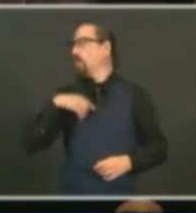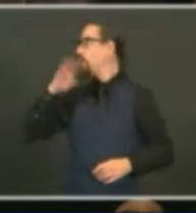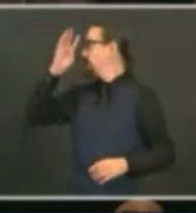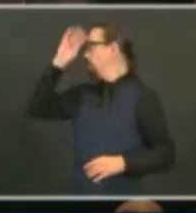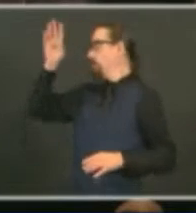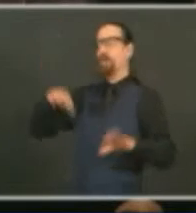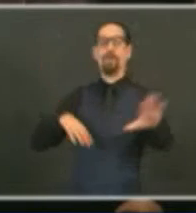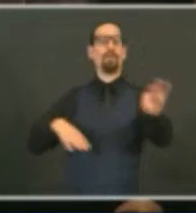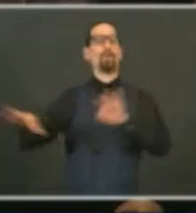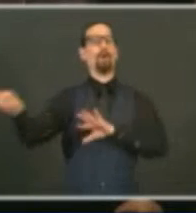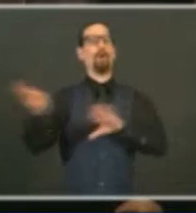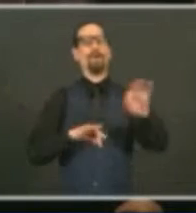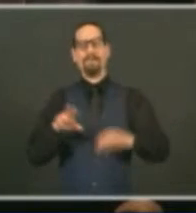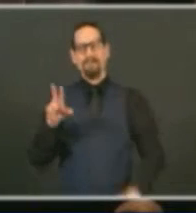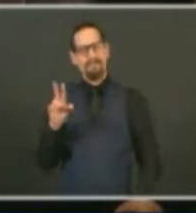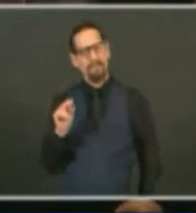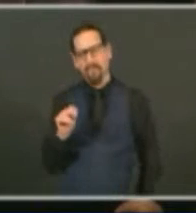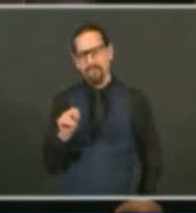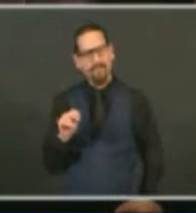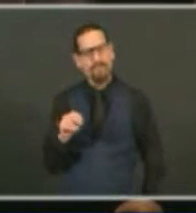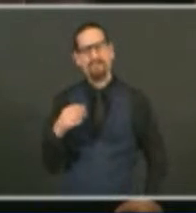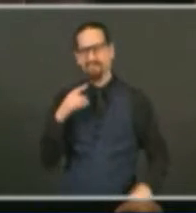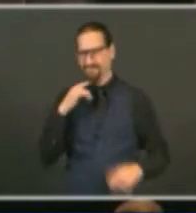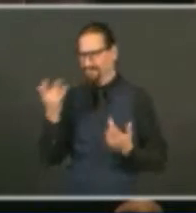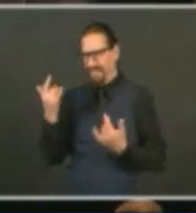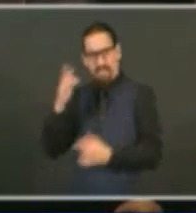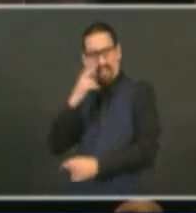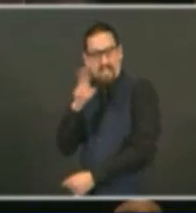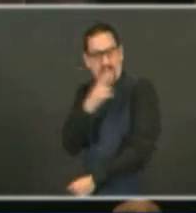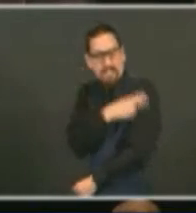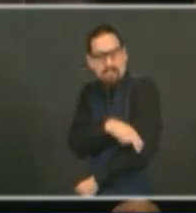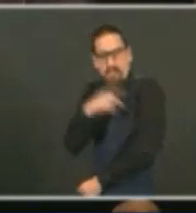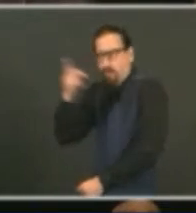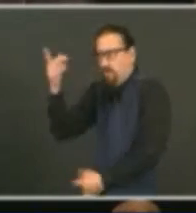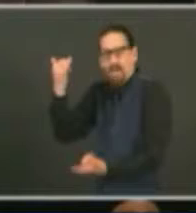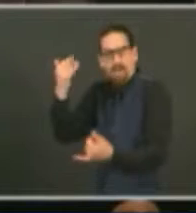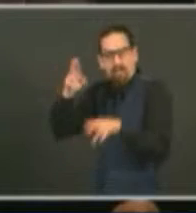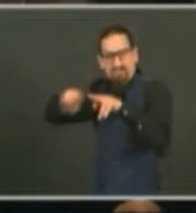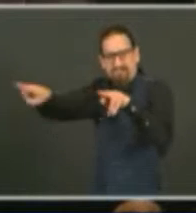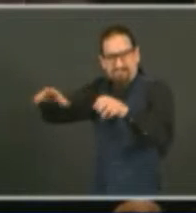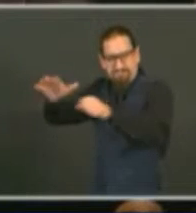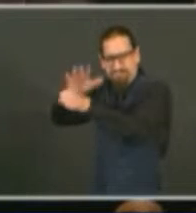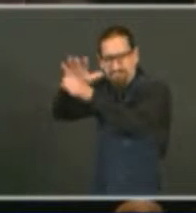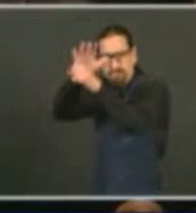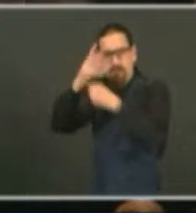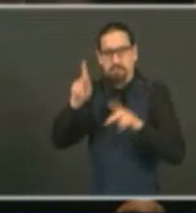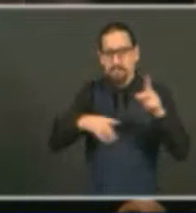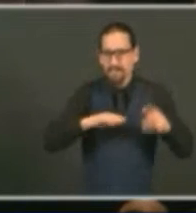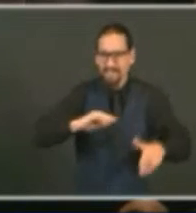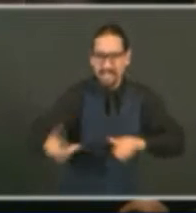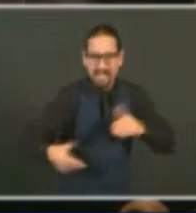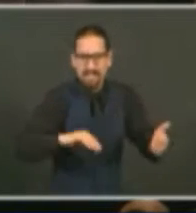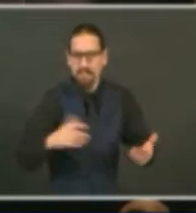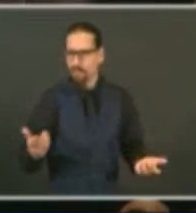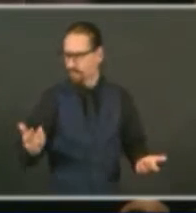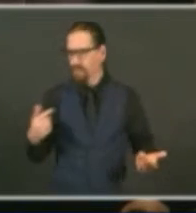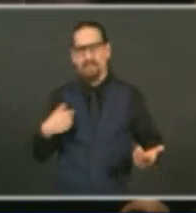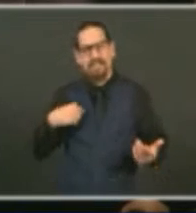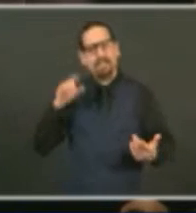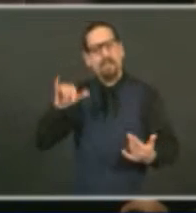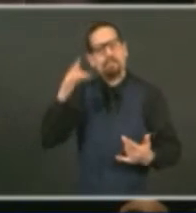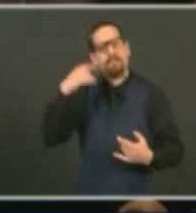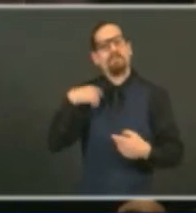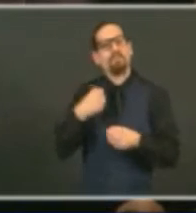emergency. Our hospitals are filled, people are dying, and I had to make difficult decisions in order to get the virus under control.